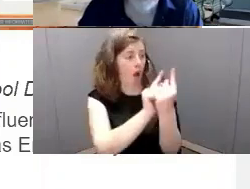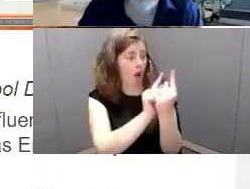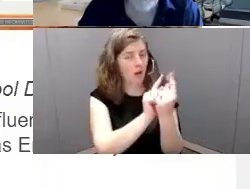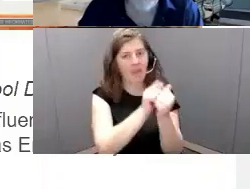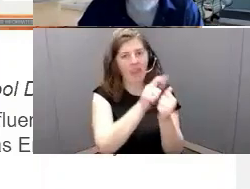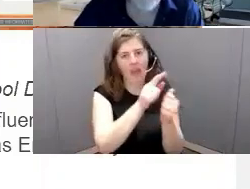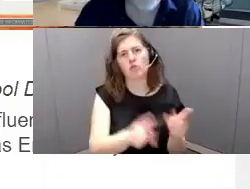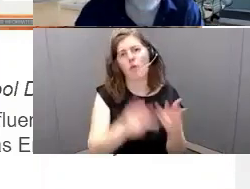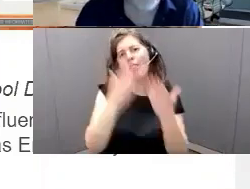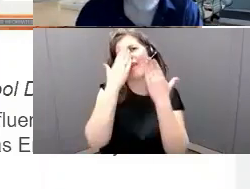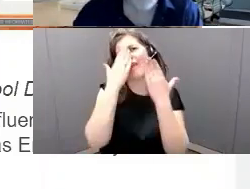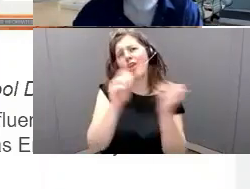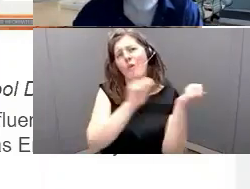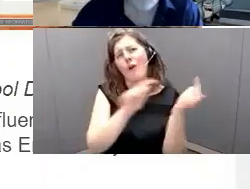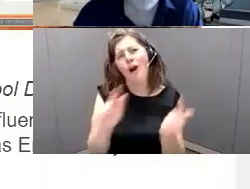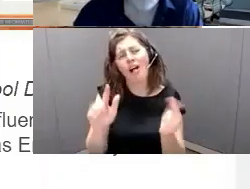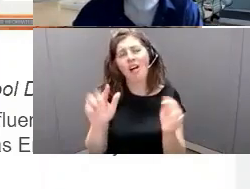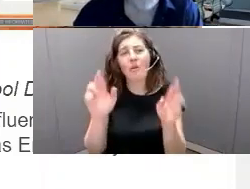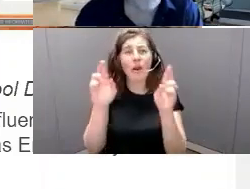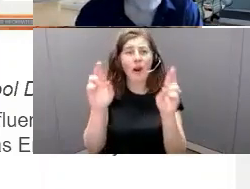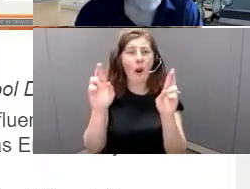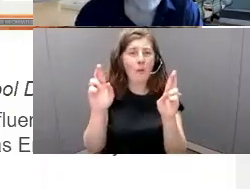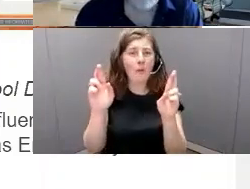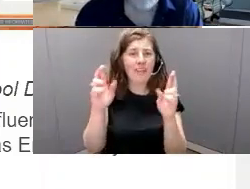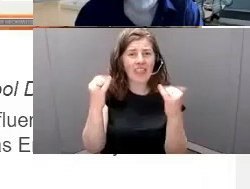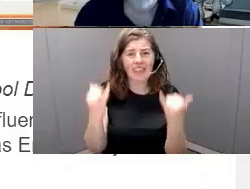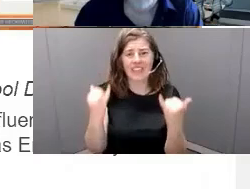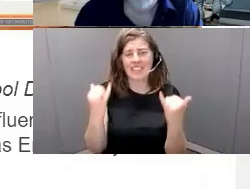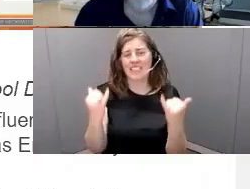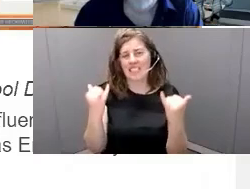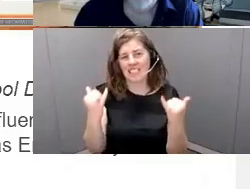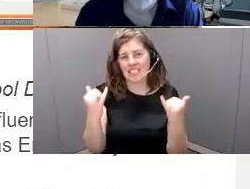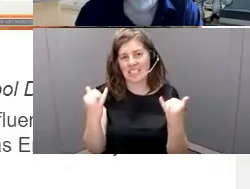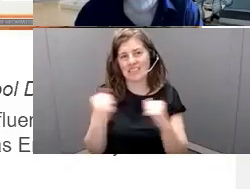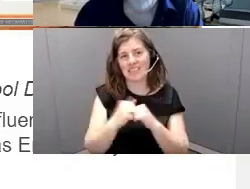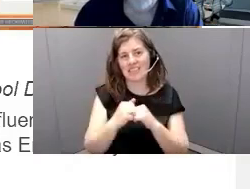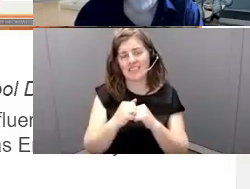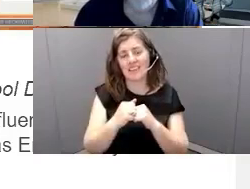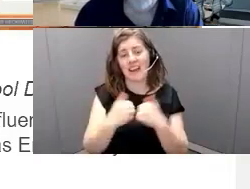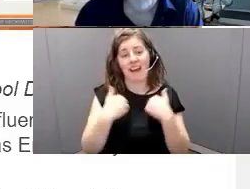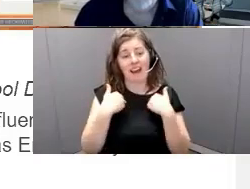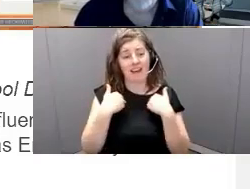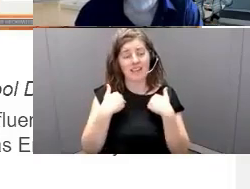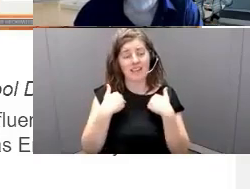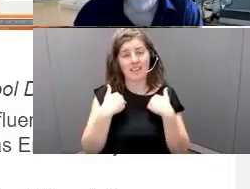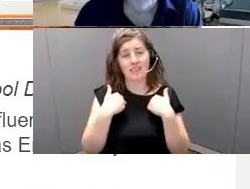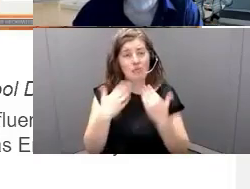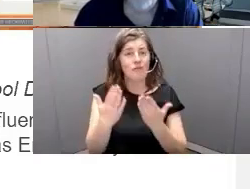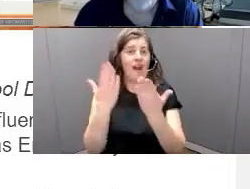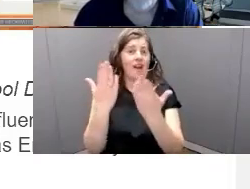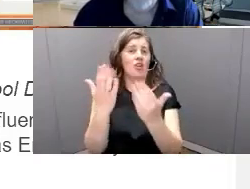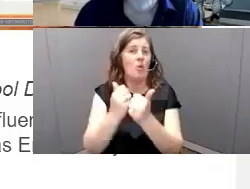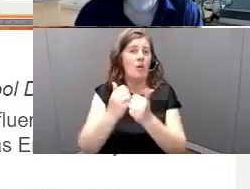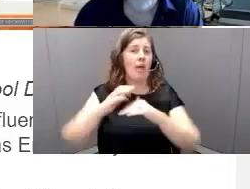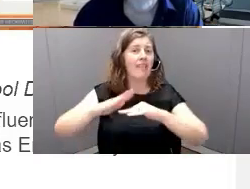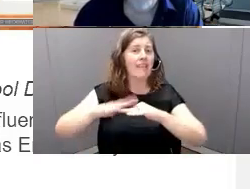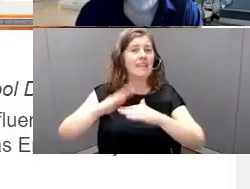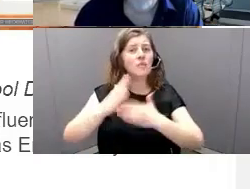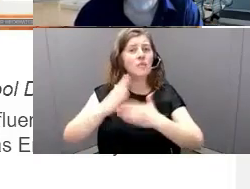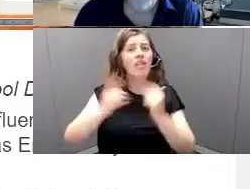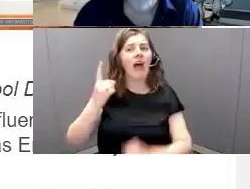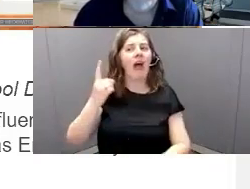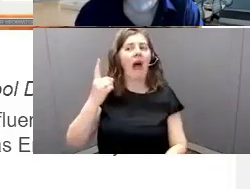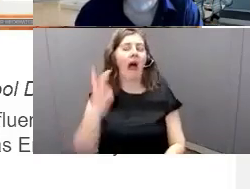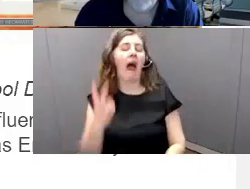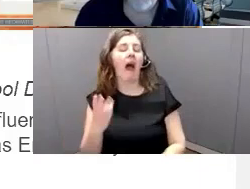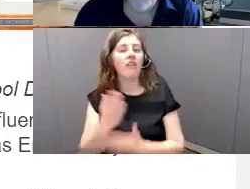So thank you all, and we hope that this has provided you at least with half of the things